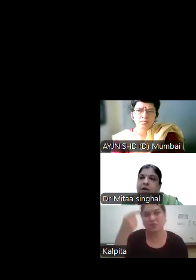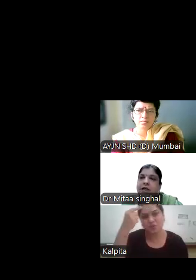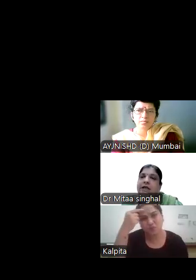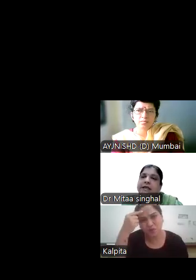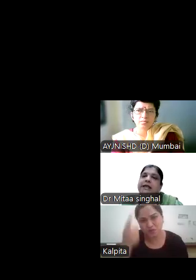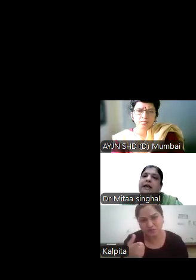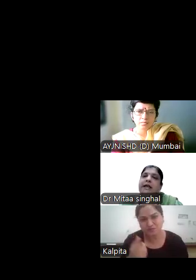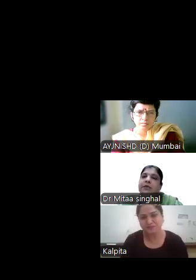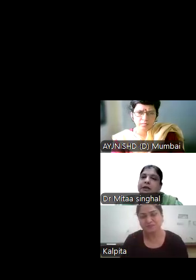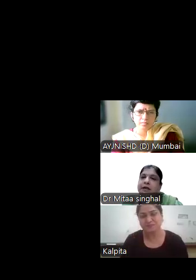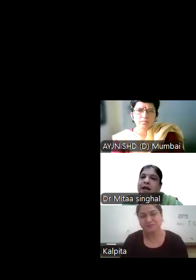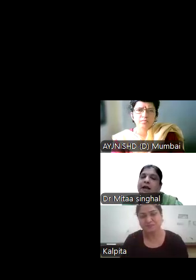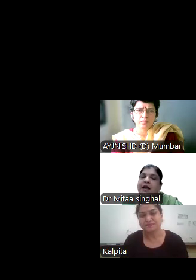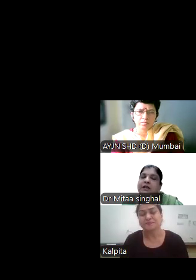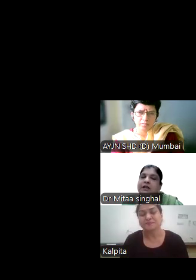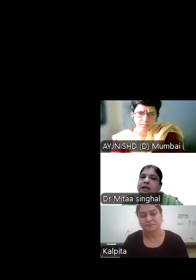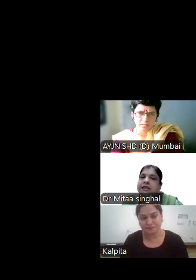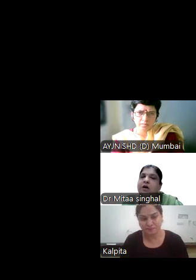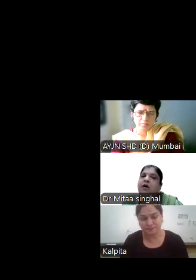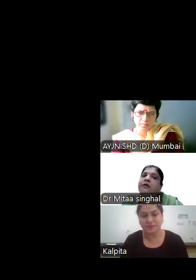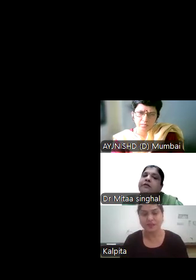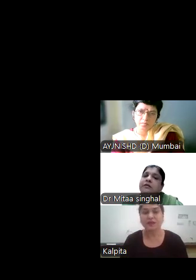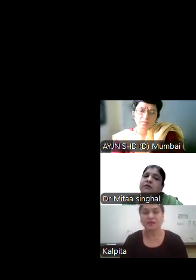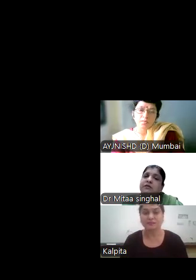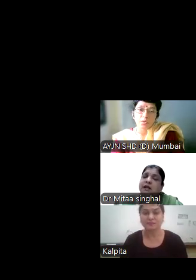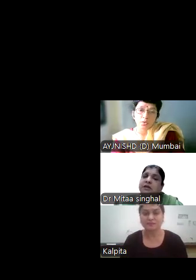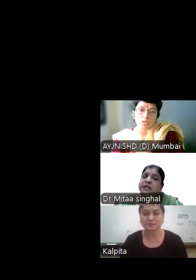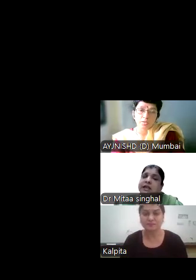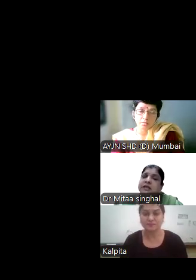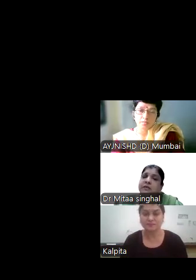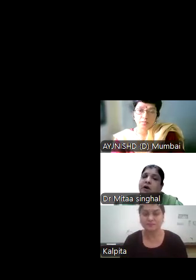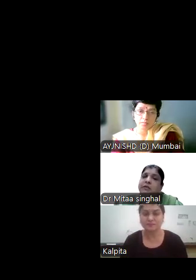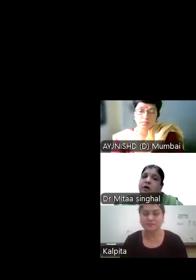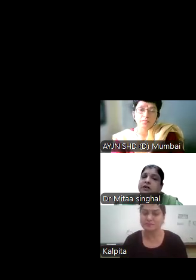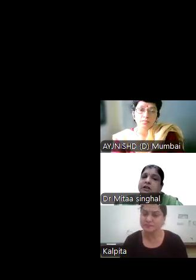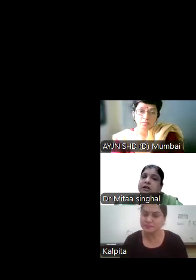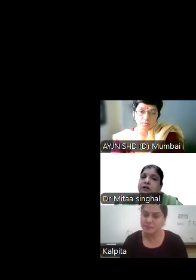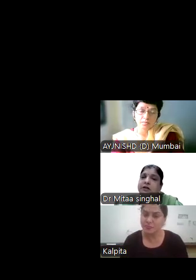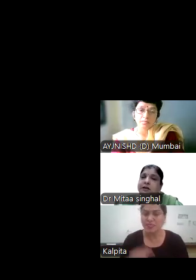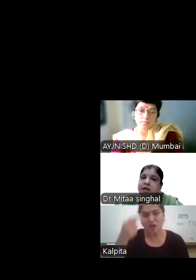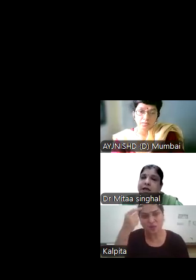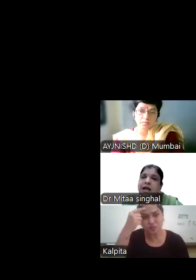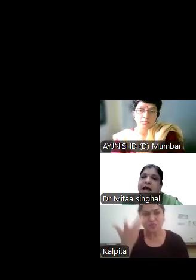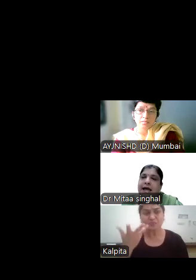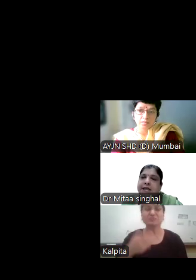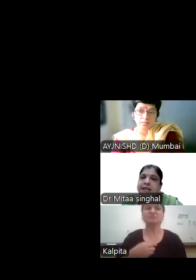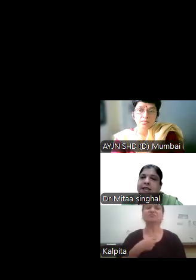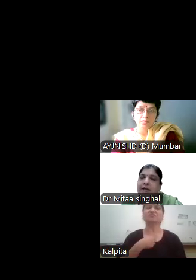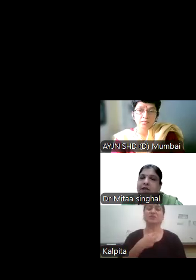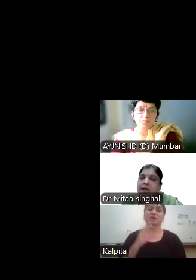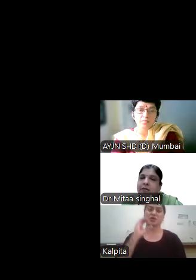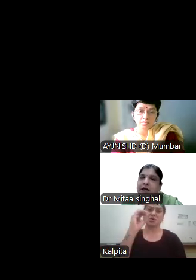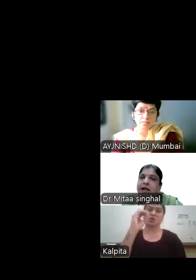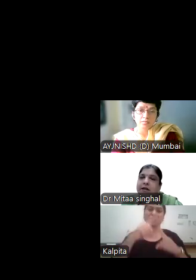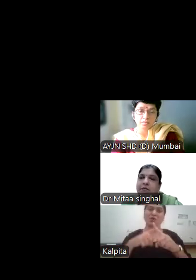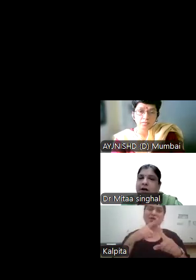asphyxia or the delayed birth cry, which creates or which creates a problem that oxygen does not reach the brain and there is damage